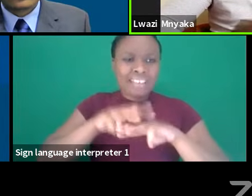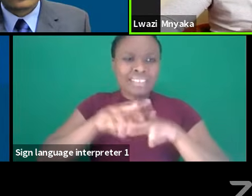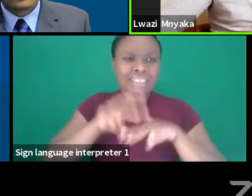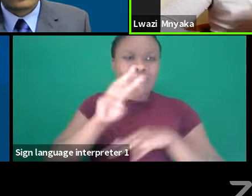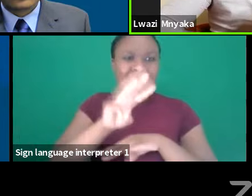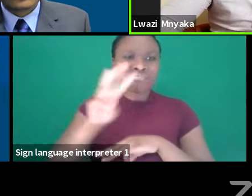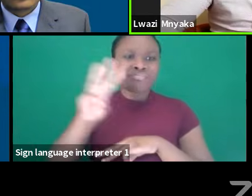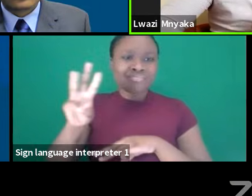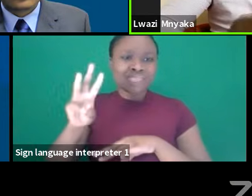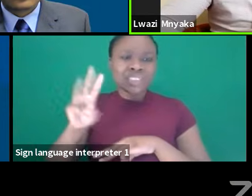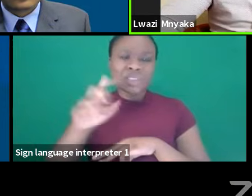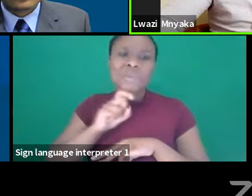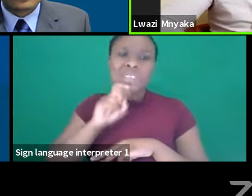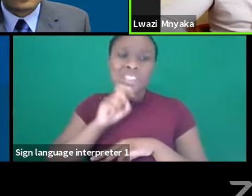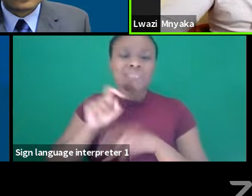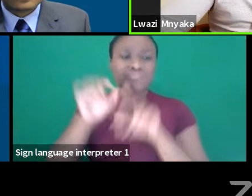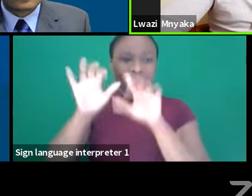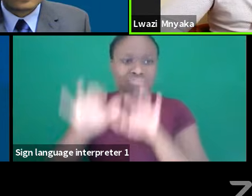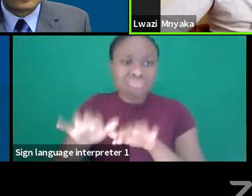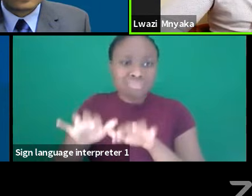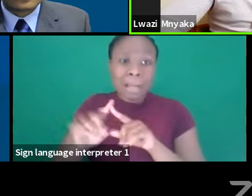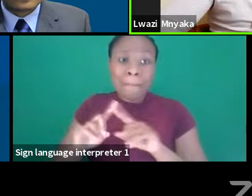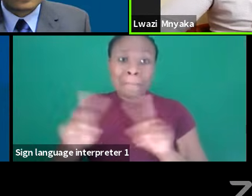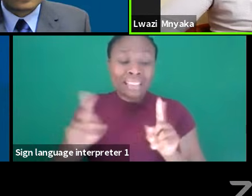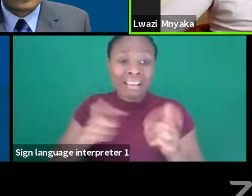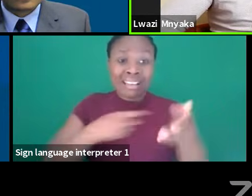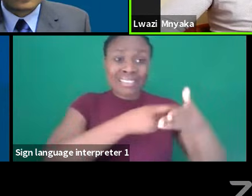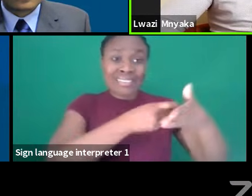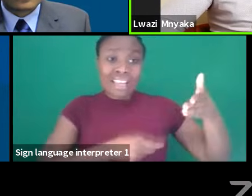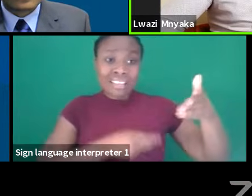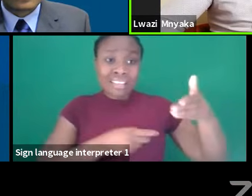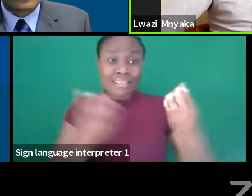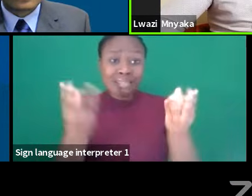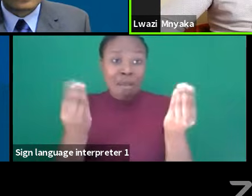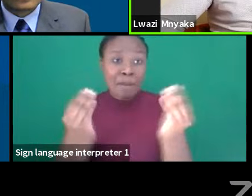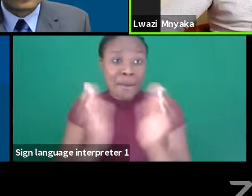when a person does not have a tax number,